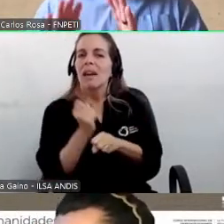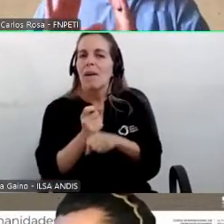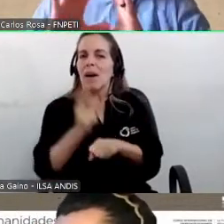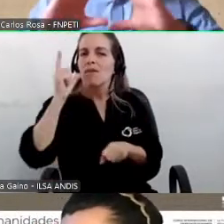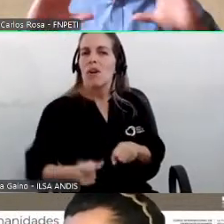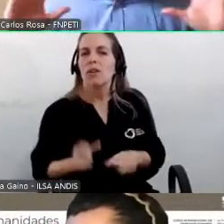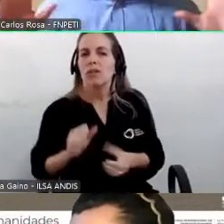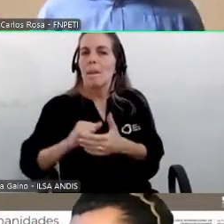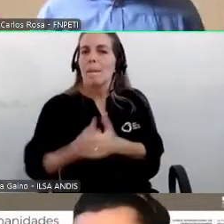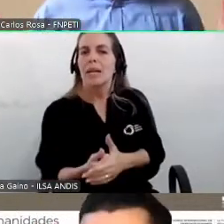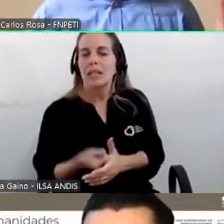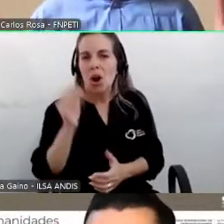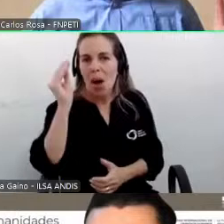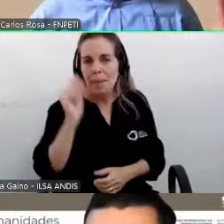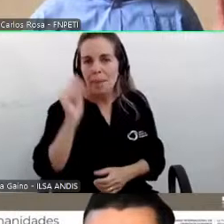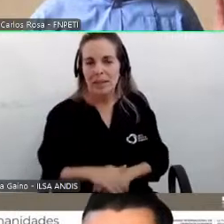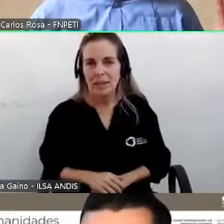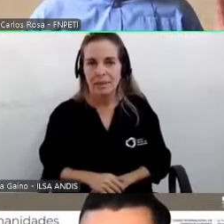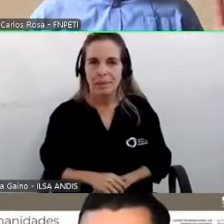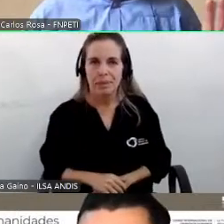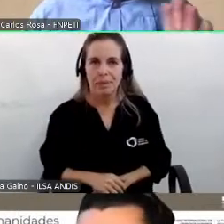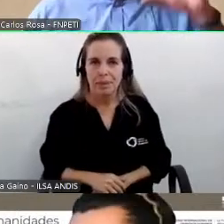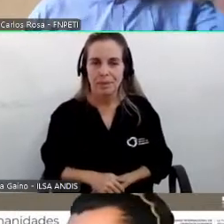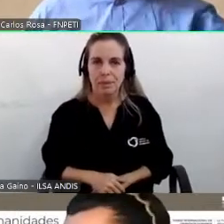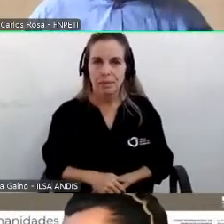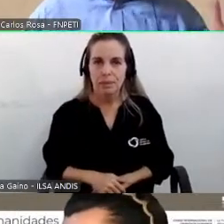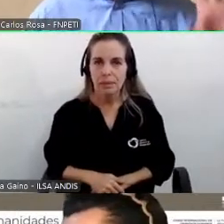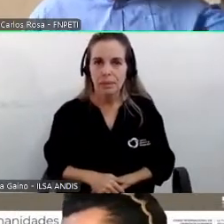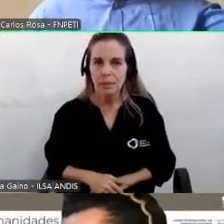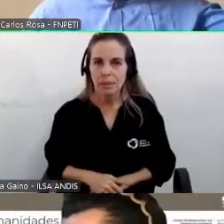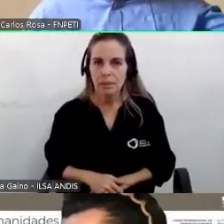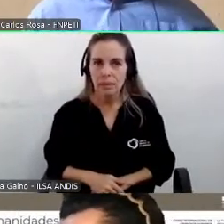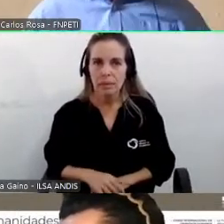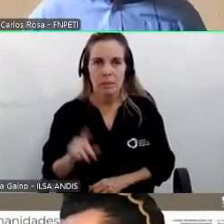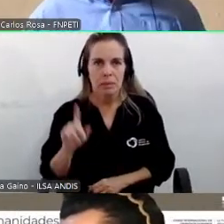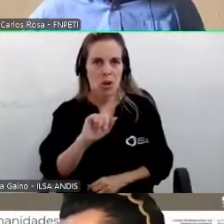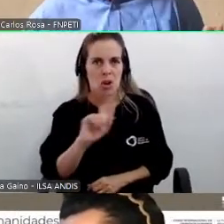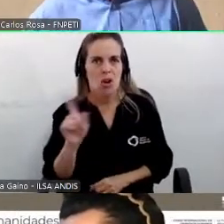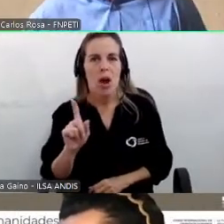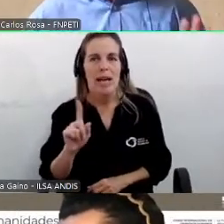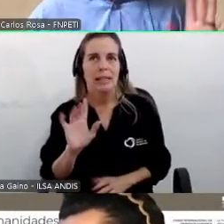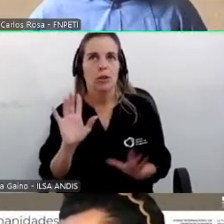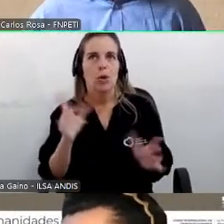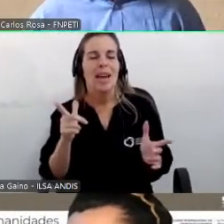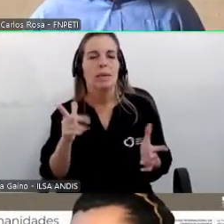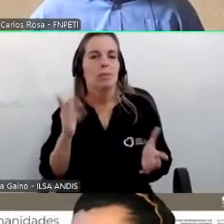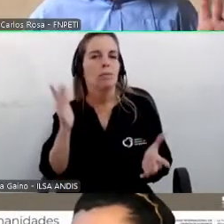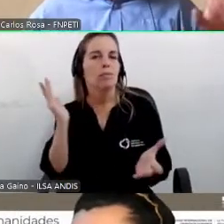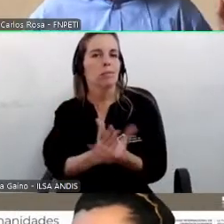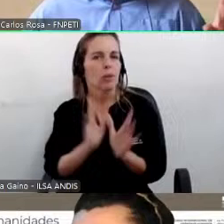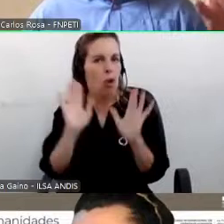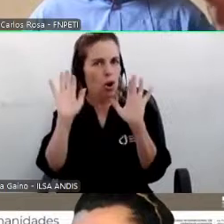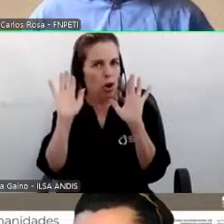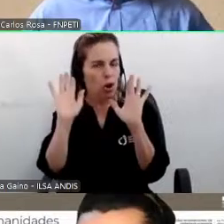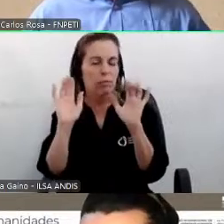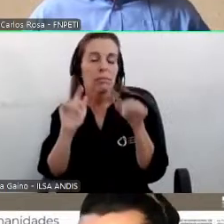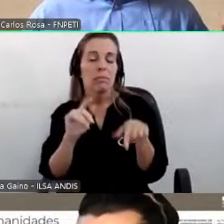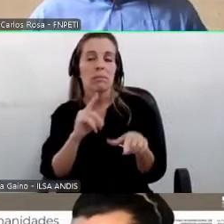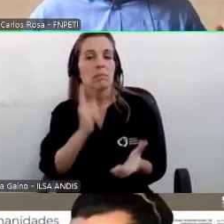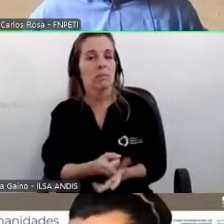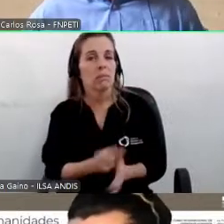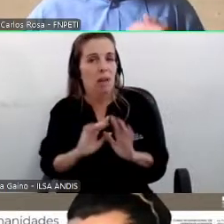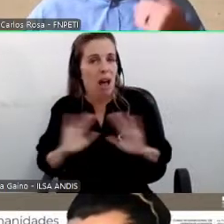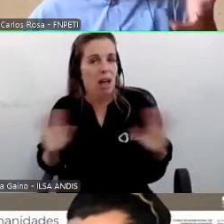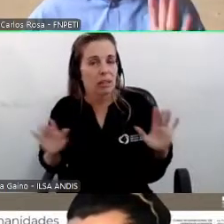the number of the name of the companies that exploit workers visible or transparent to